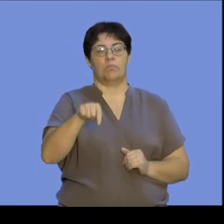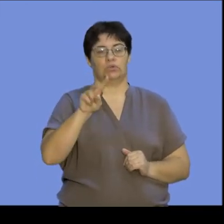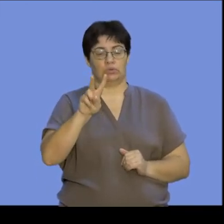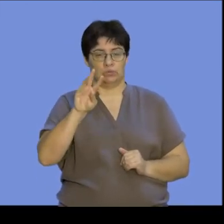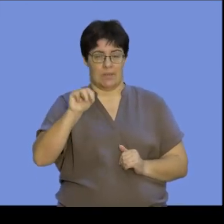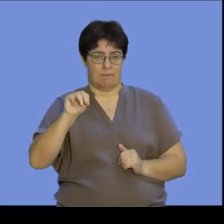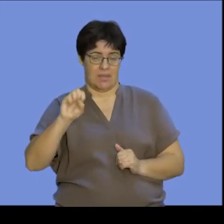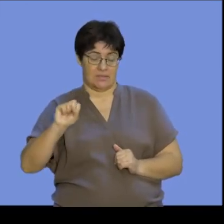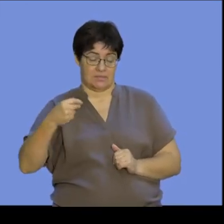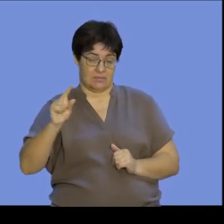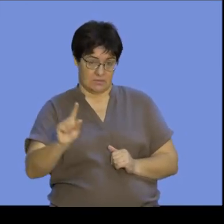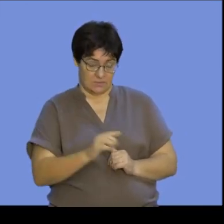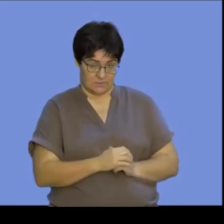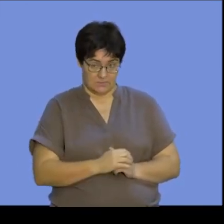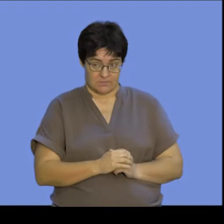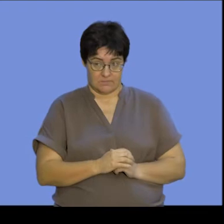1.2.